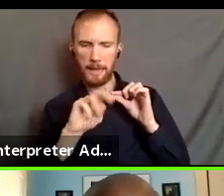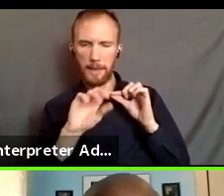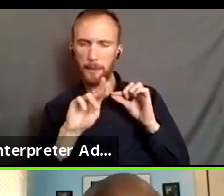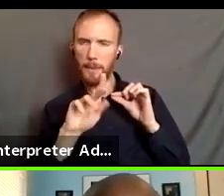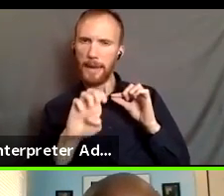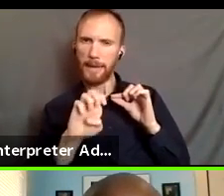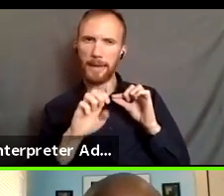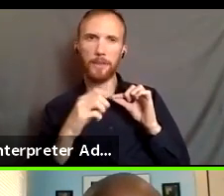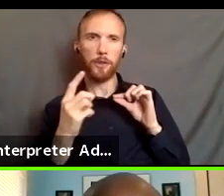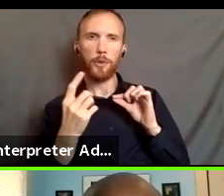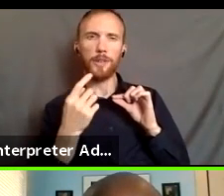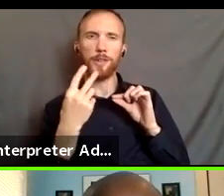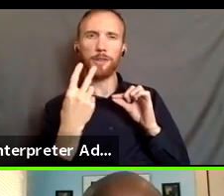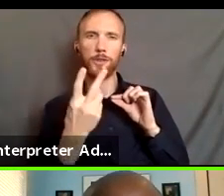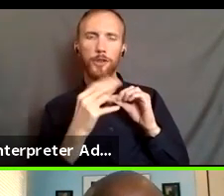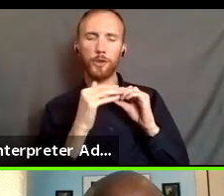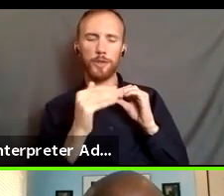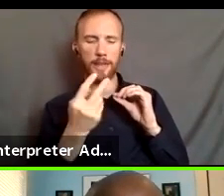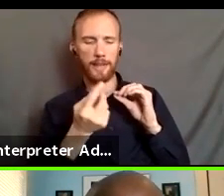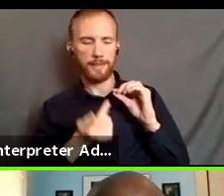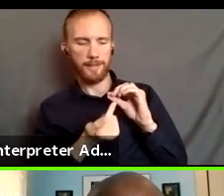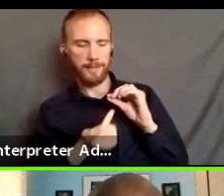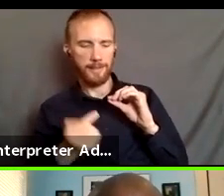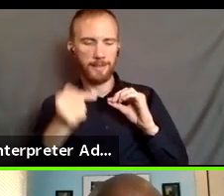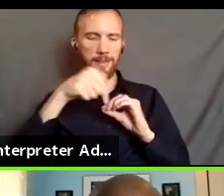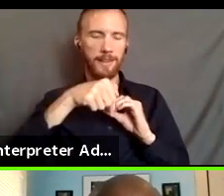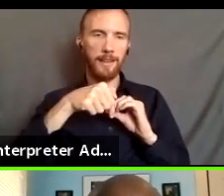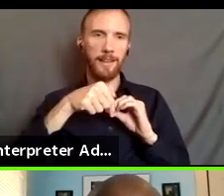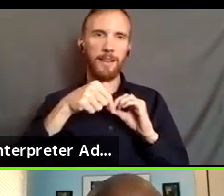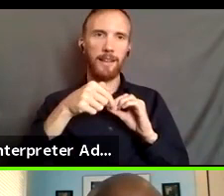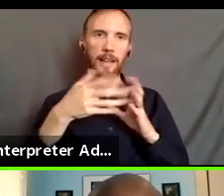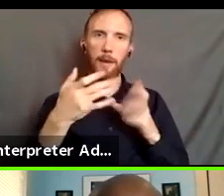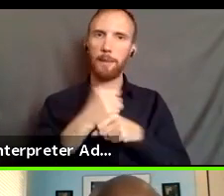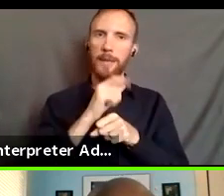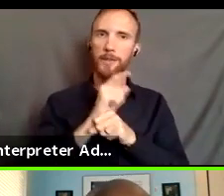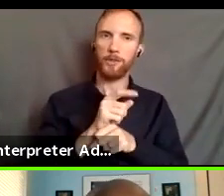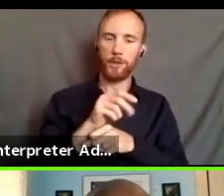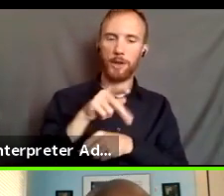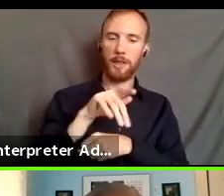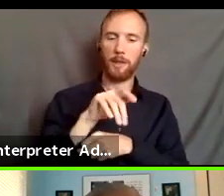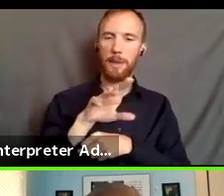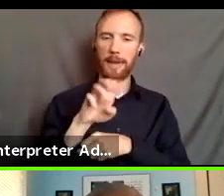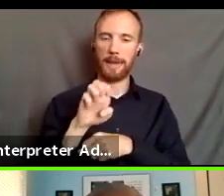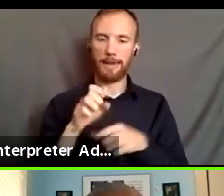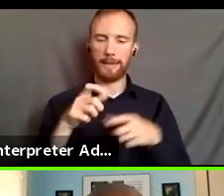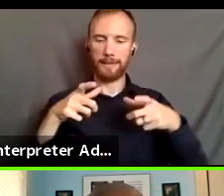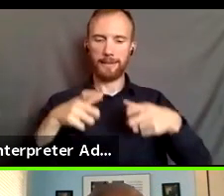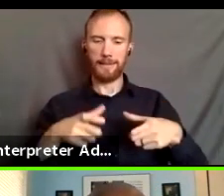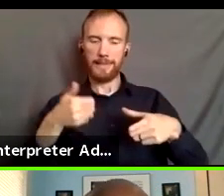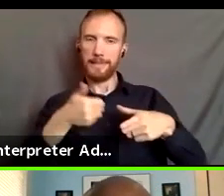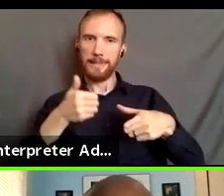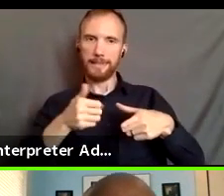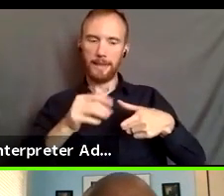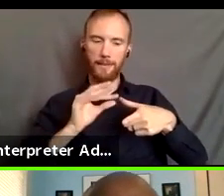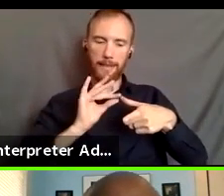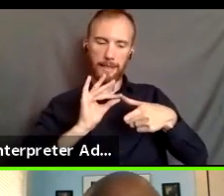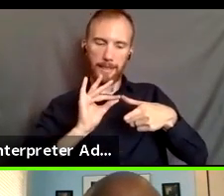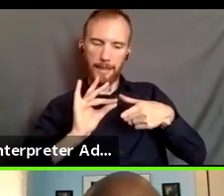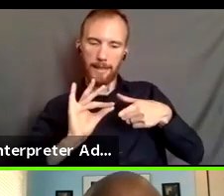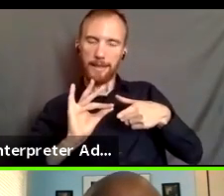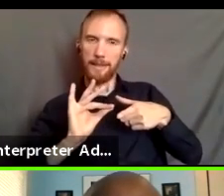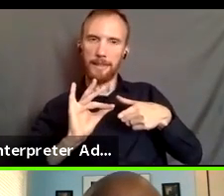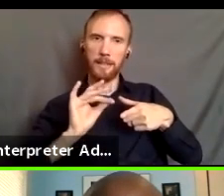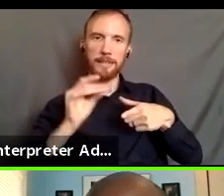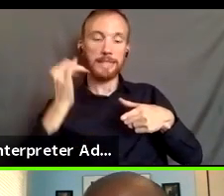i hope to always keep that pancake thin because when we keep it thick that's further we get away from each other